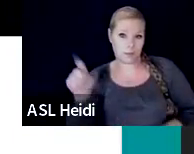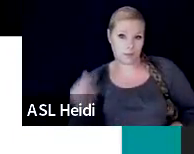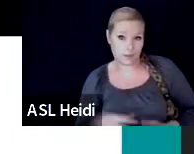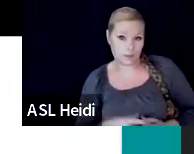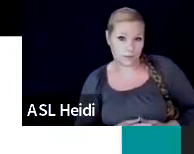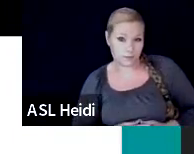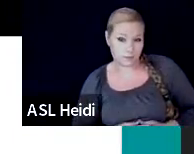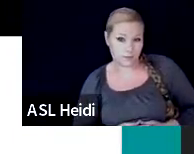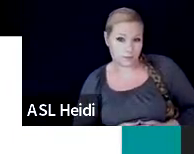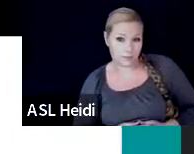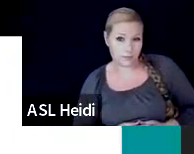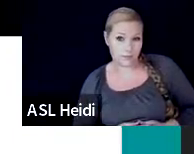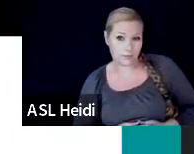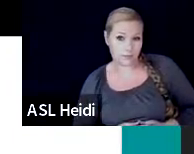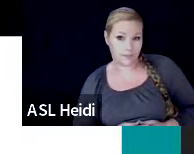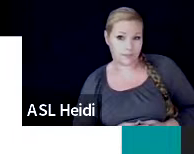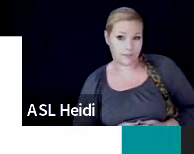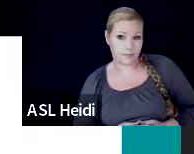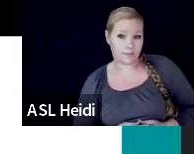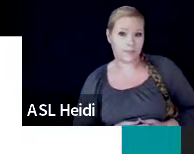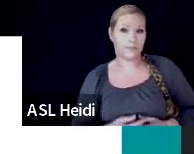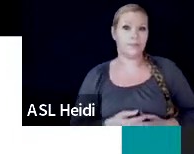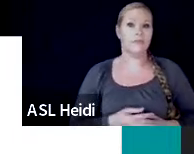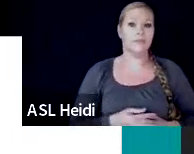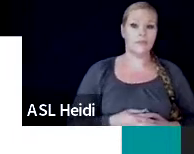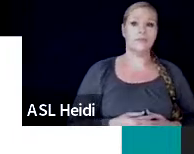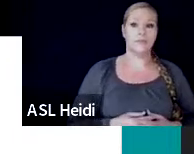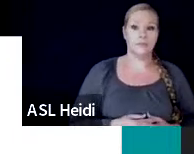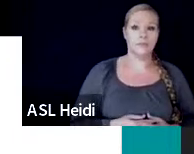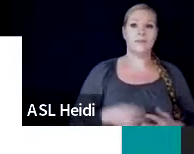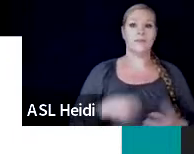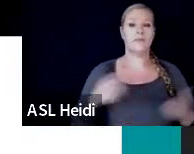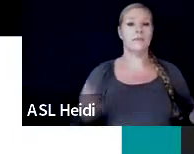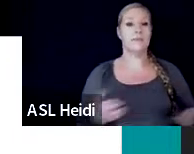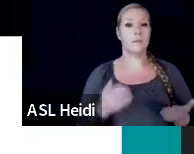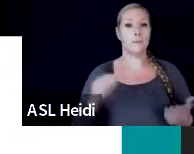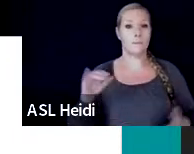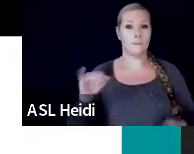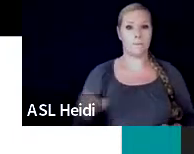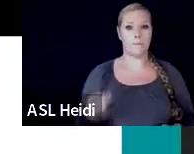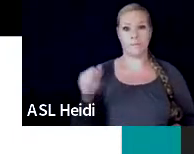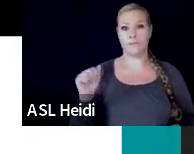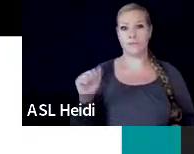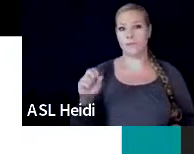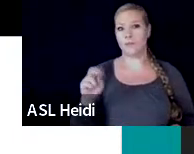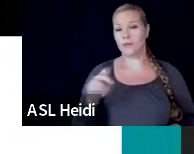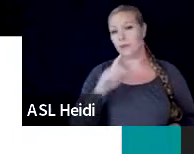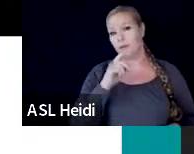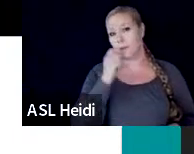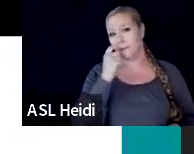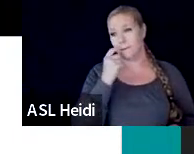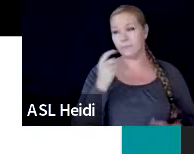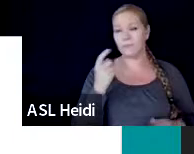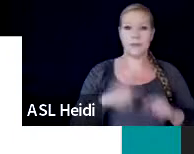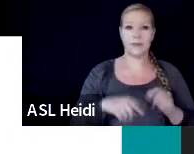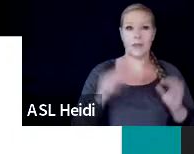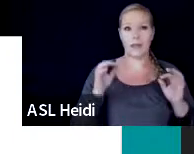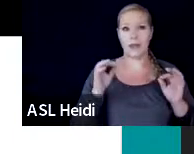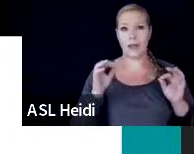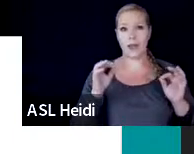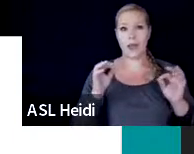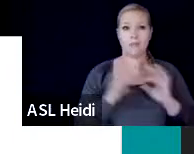and once again, I don't want to speculate on how things are going to turn out, but there's